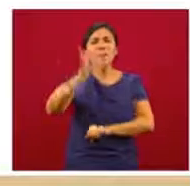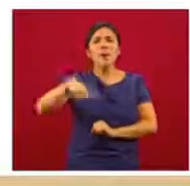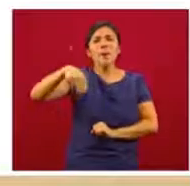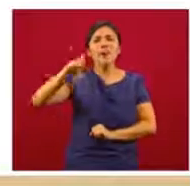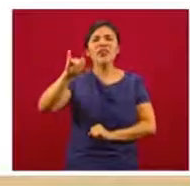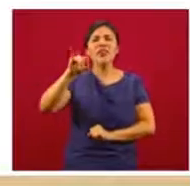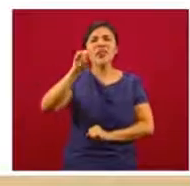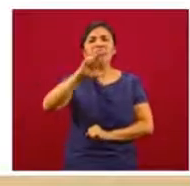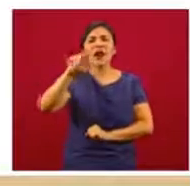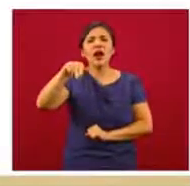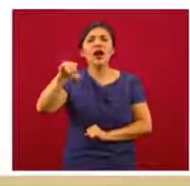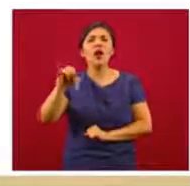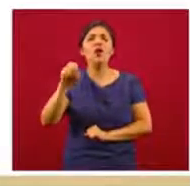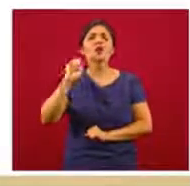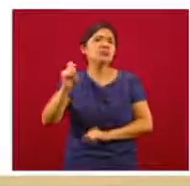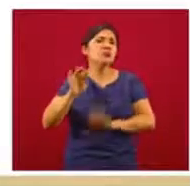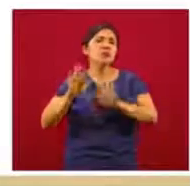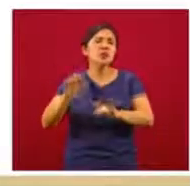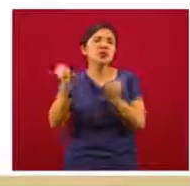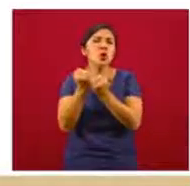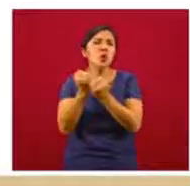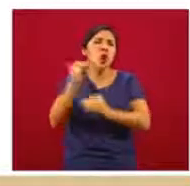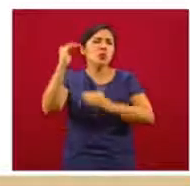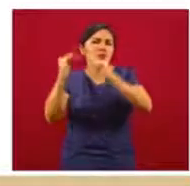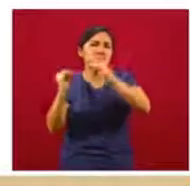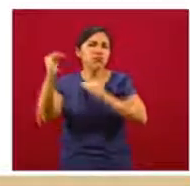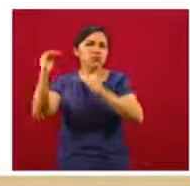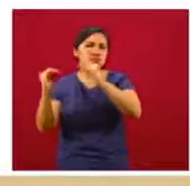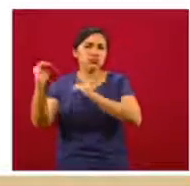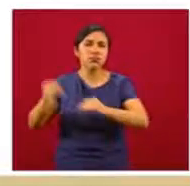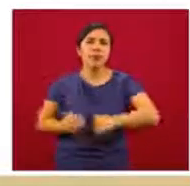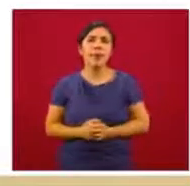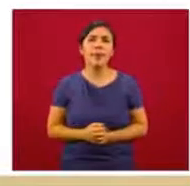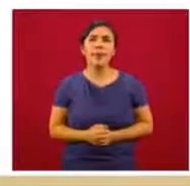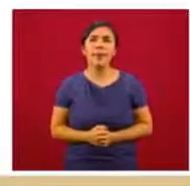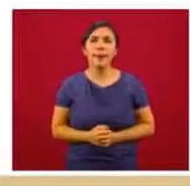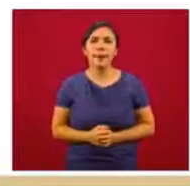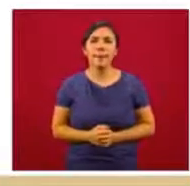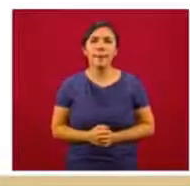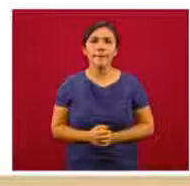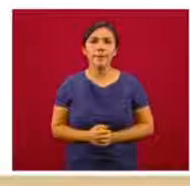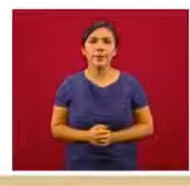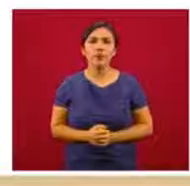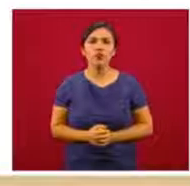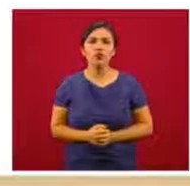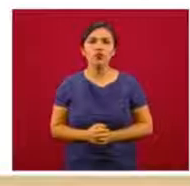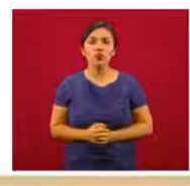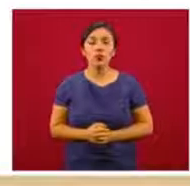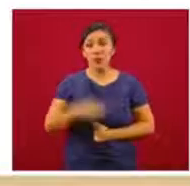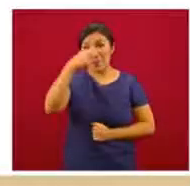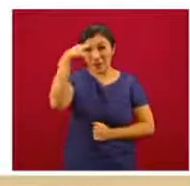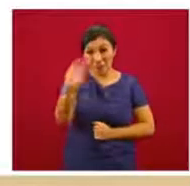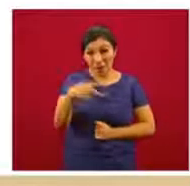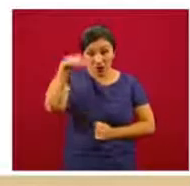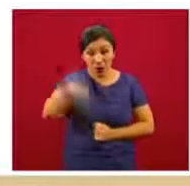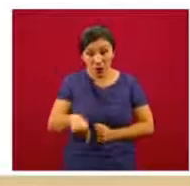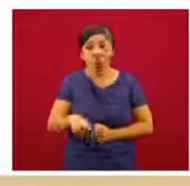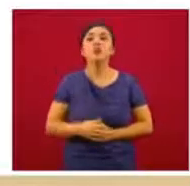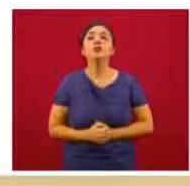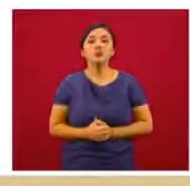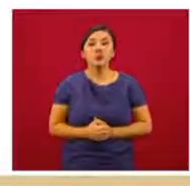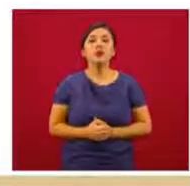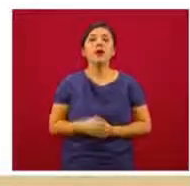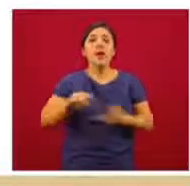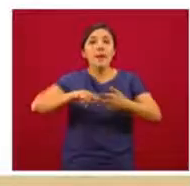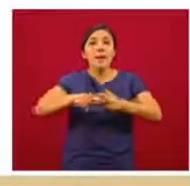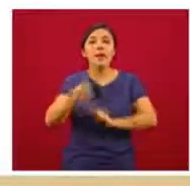days, the Eastern Mediterranean is stable in the ratios